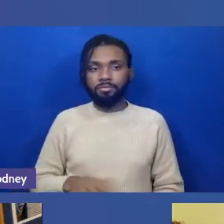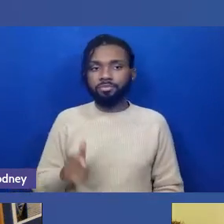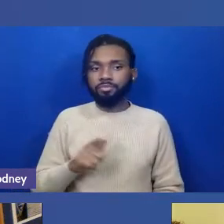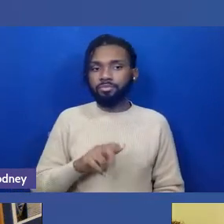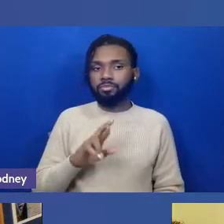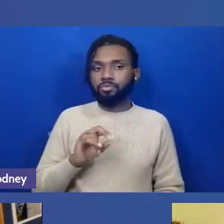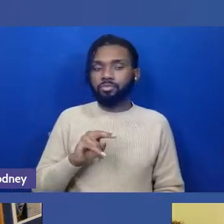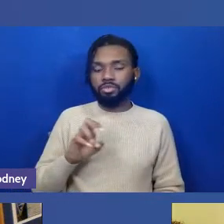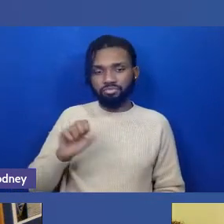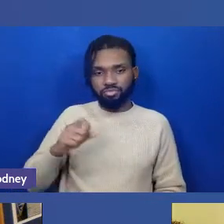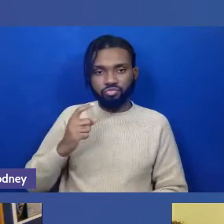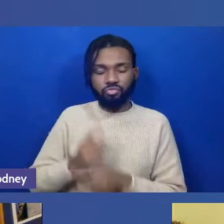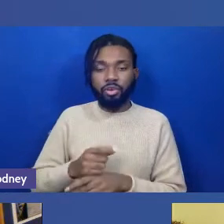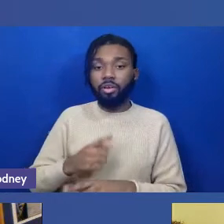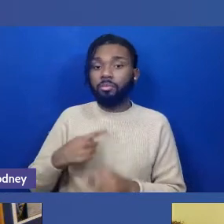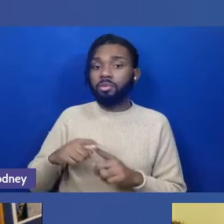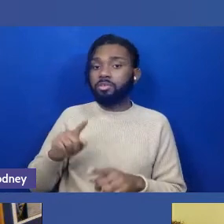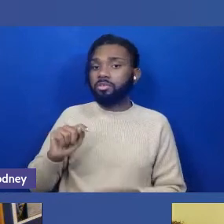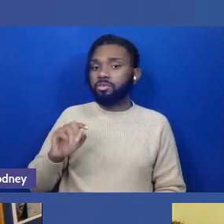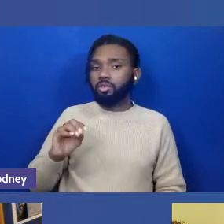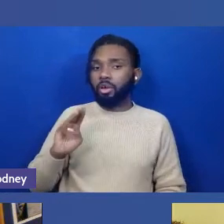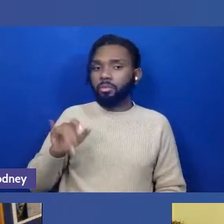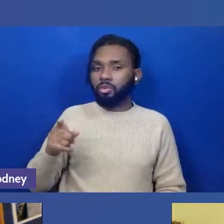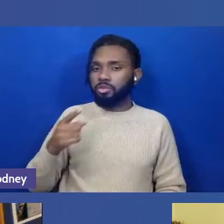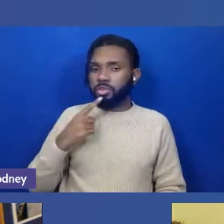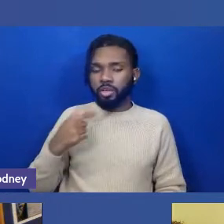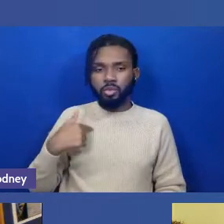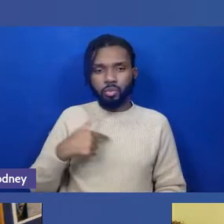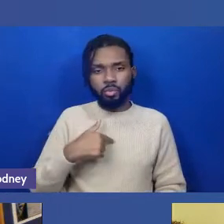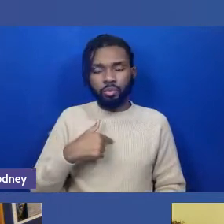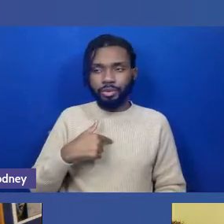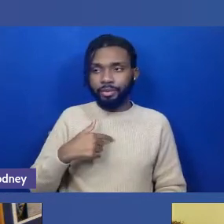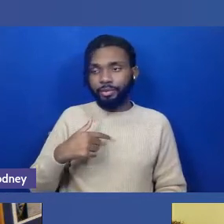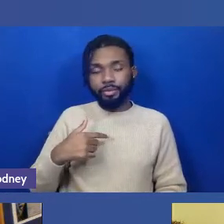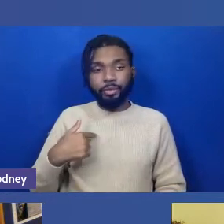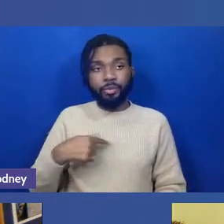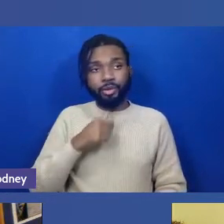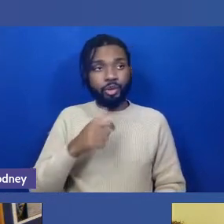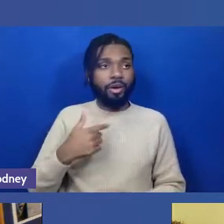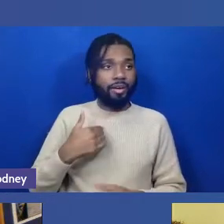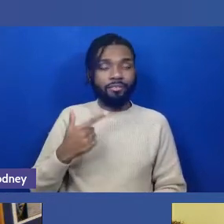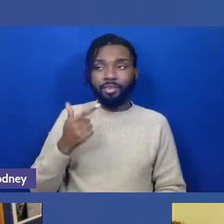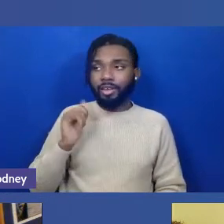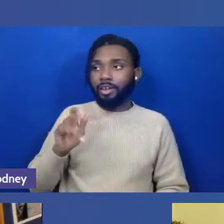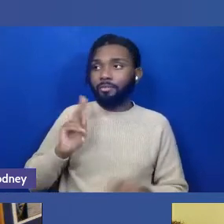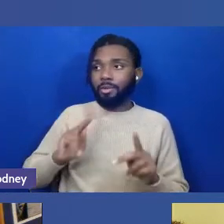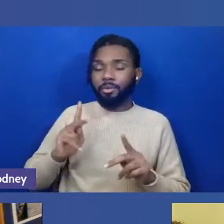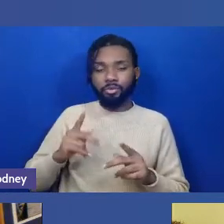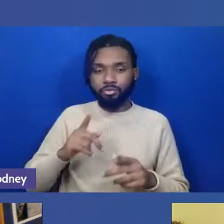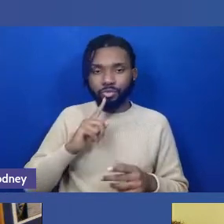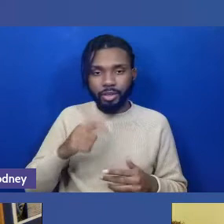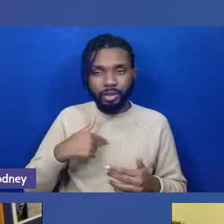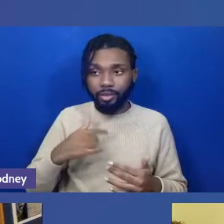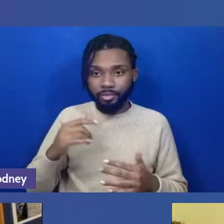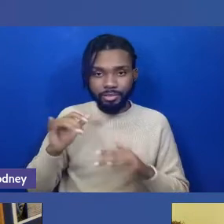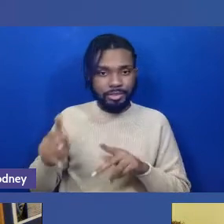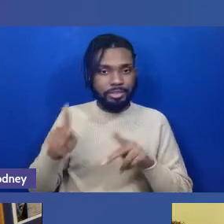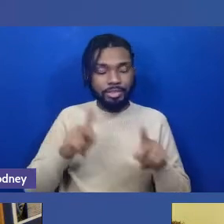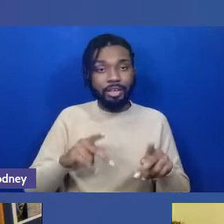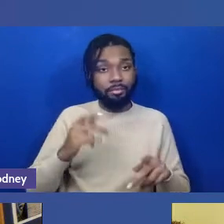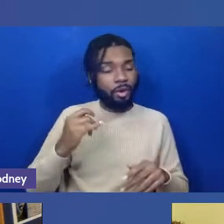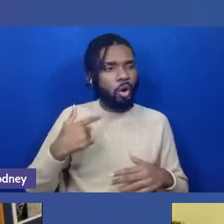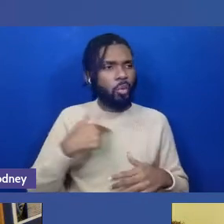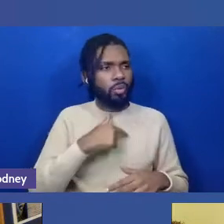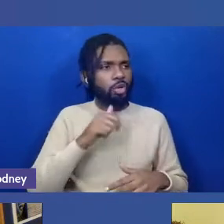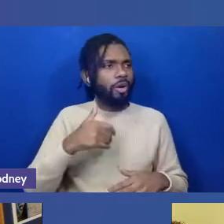the, you know, that we don't have gay folks here, if I had a nickel for every time I heard that about Native people, I'd be a very rich